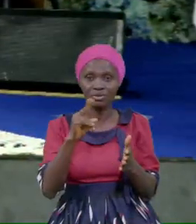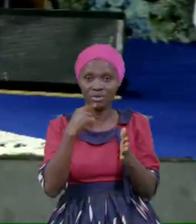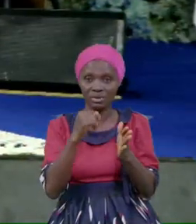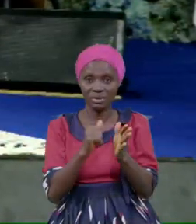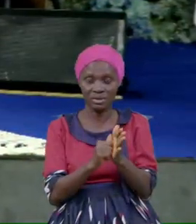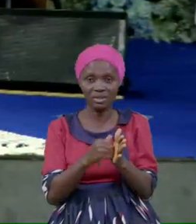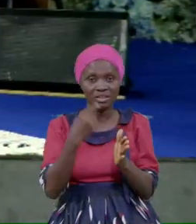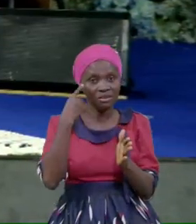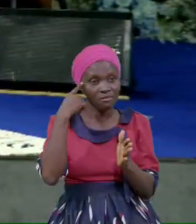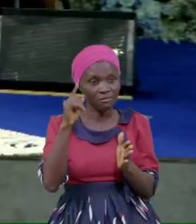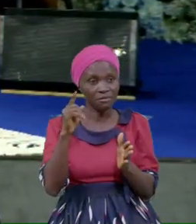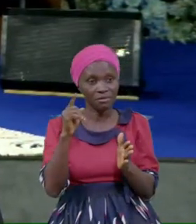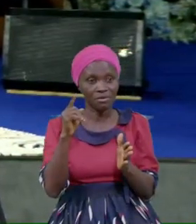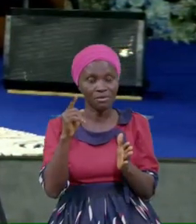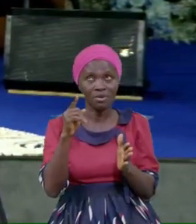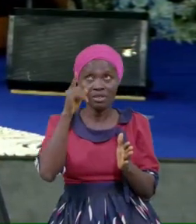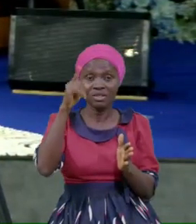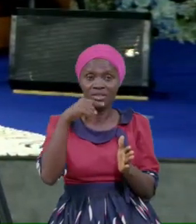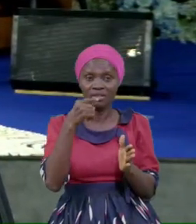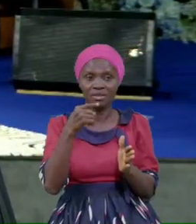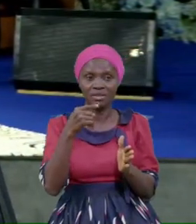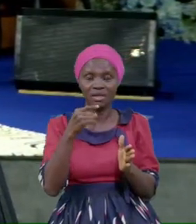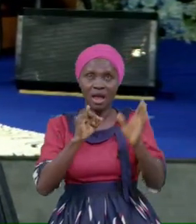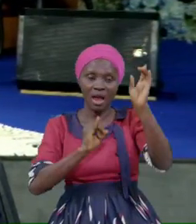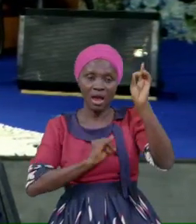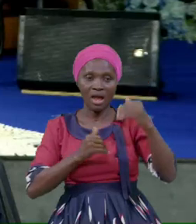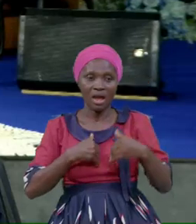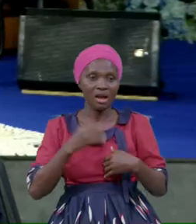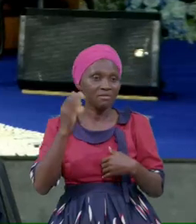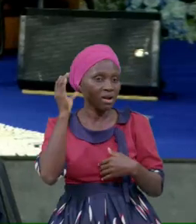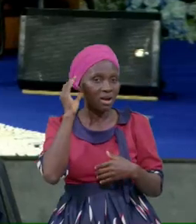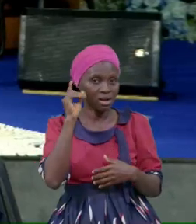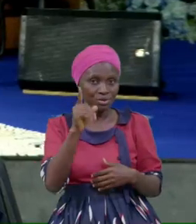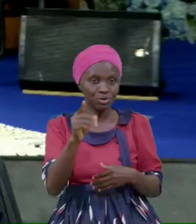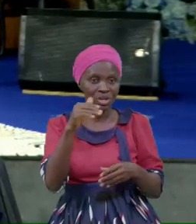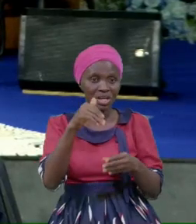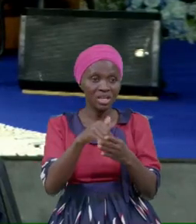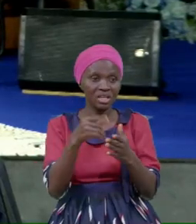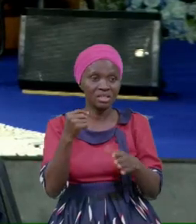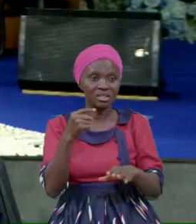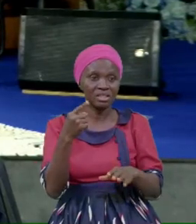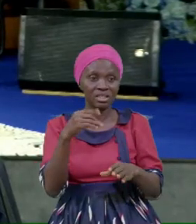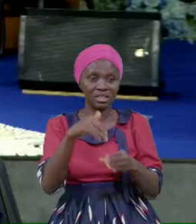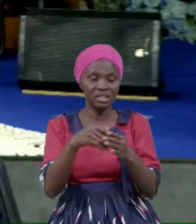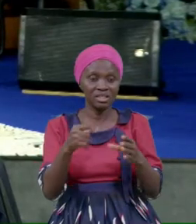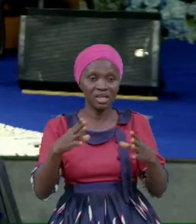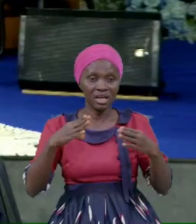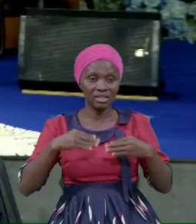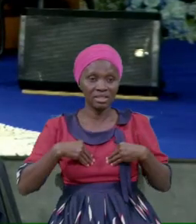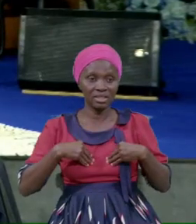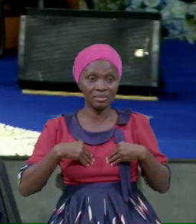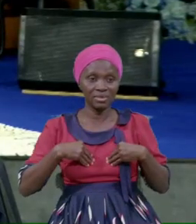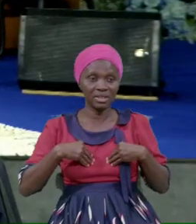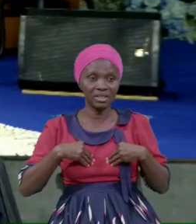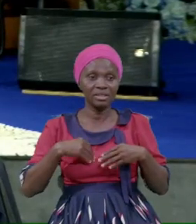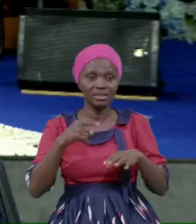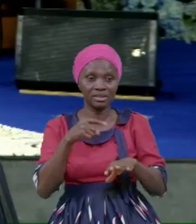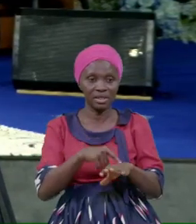I have heard thee in the accepted, in the